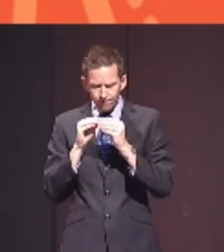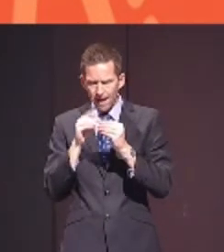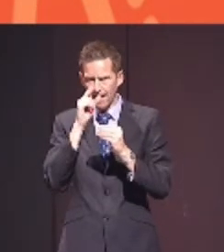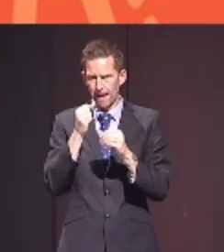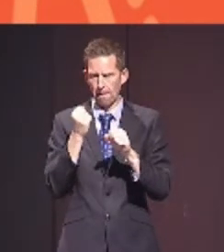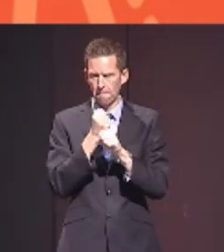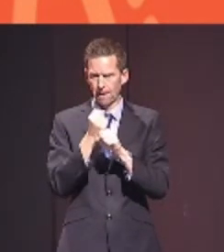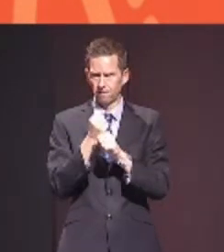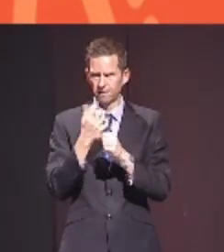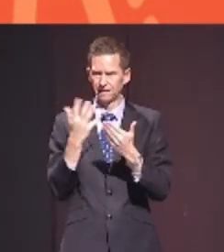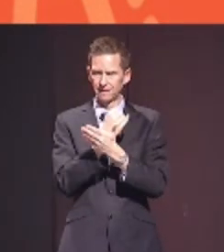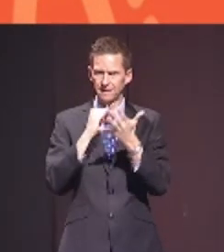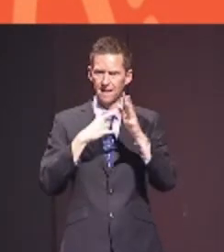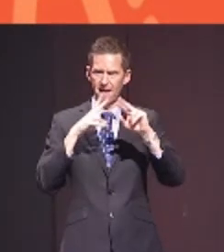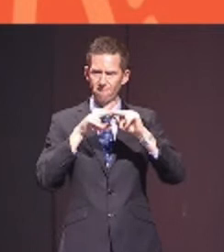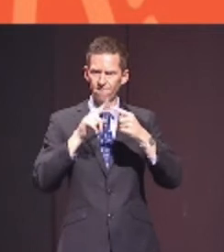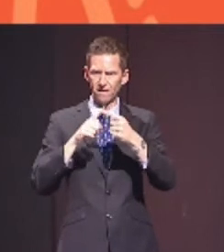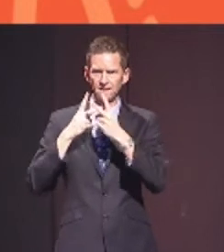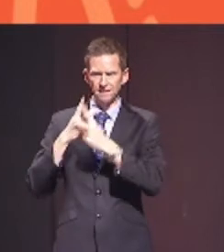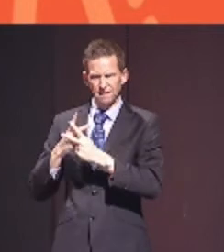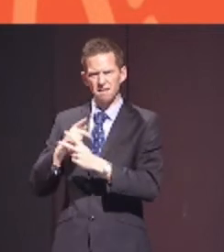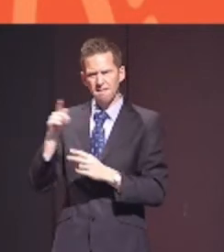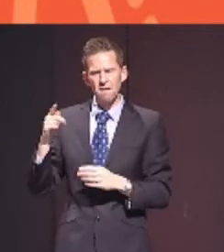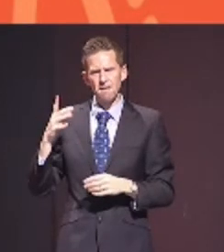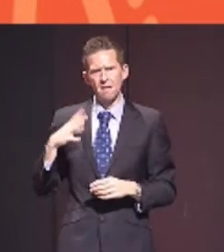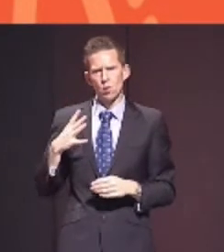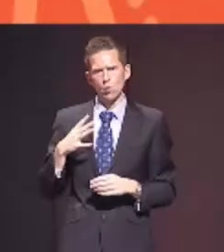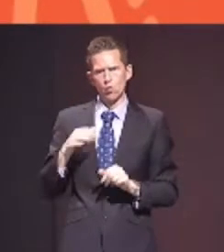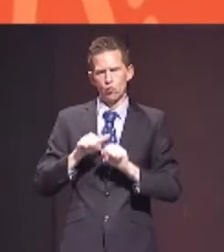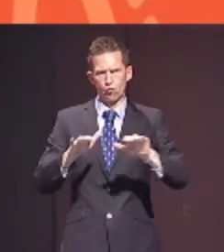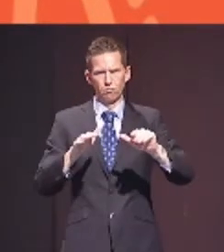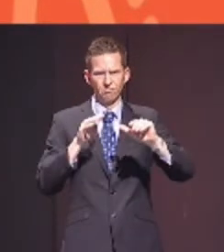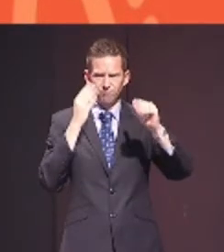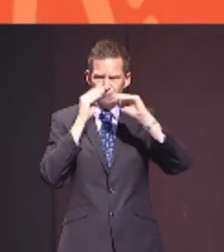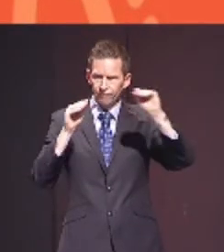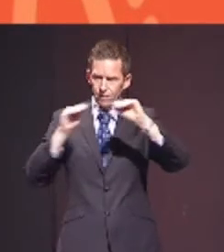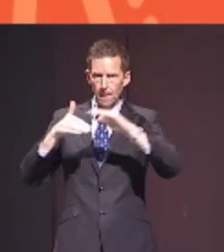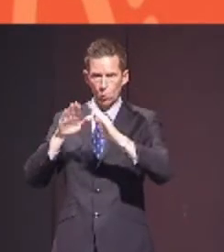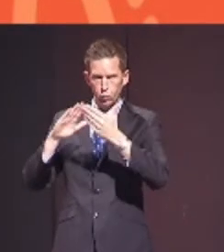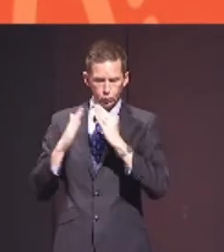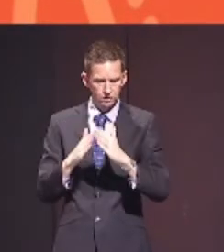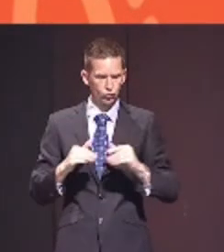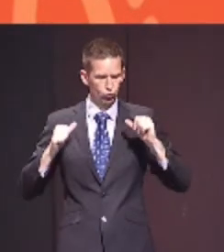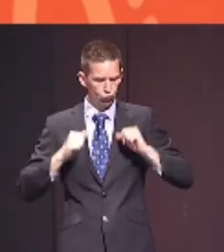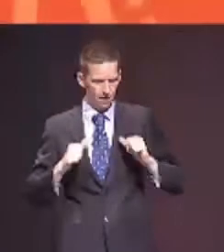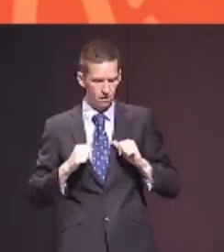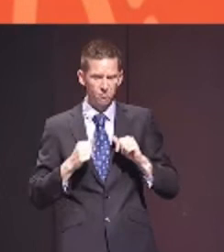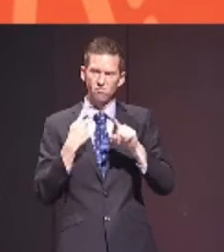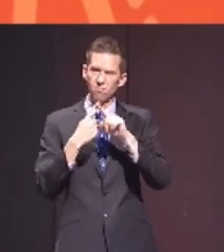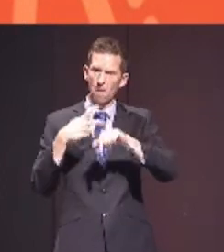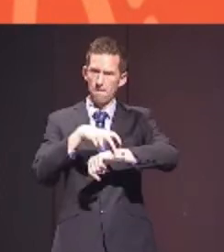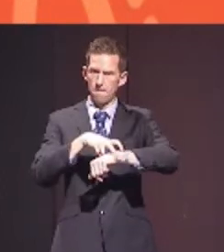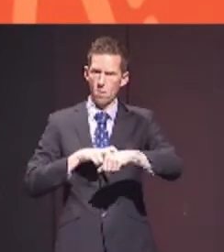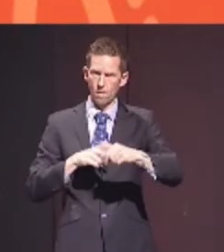safer sex. This is something that we also have to work in the level of the community, training police as